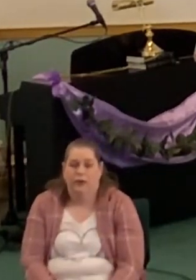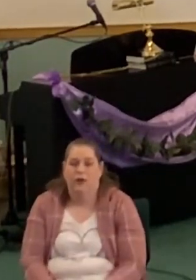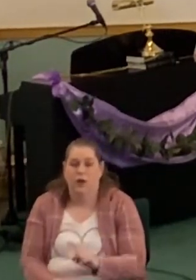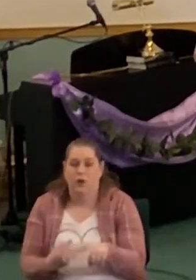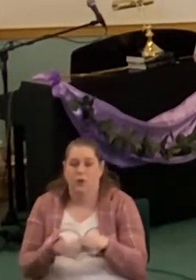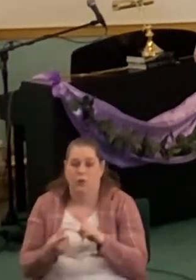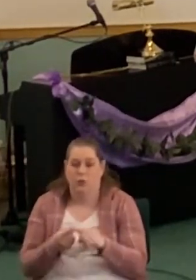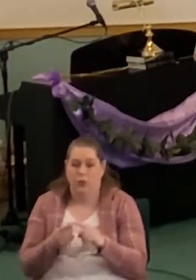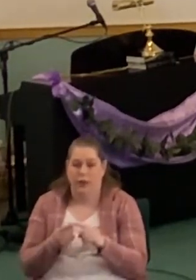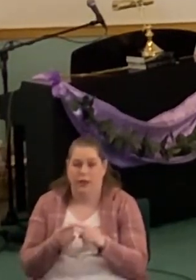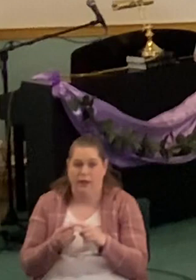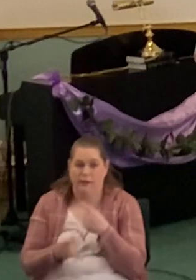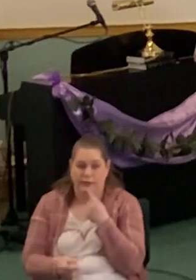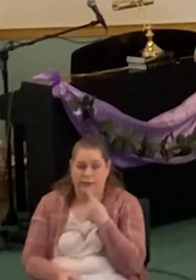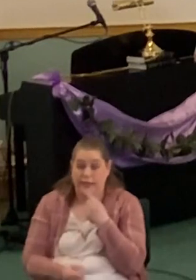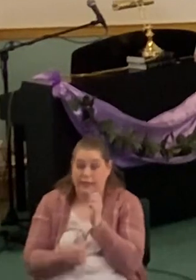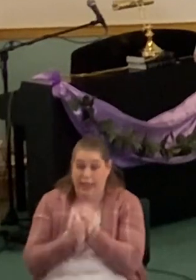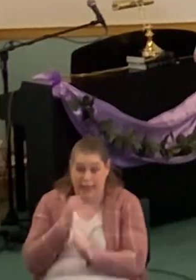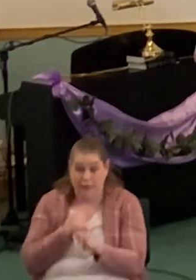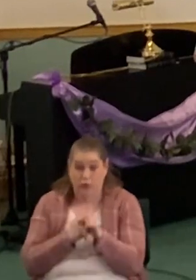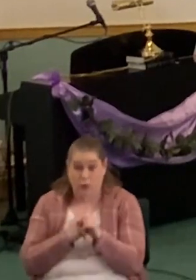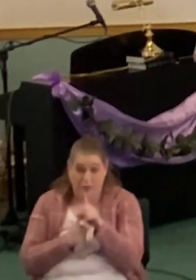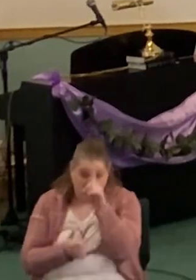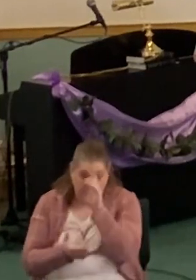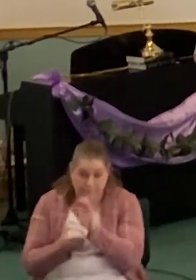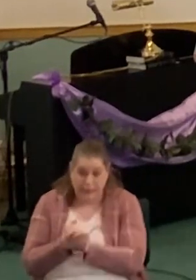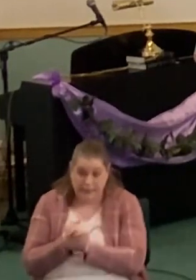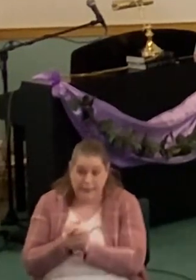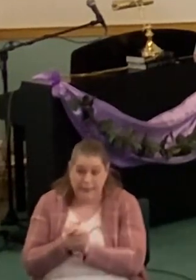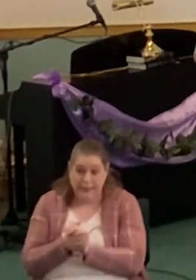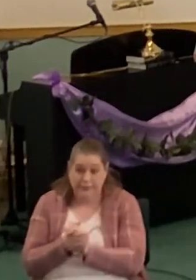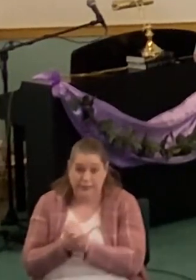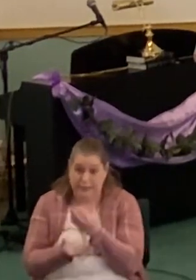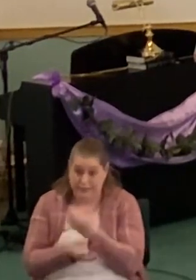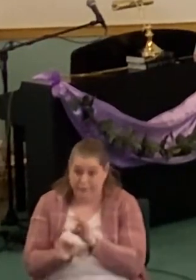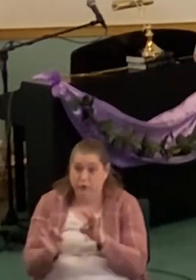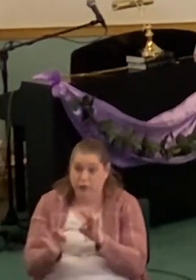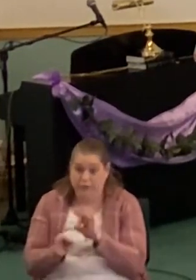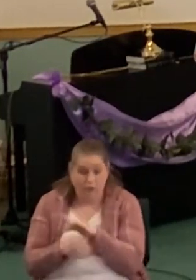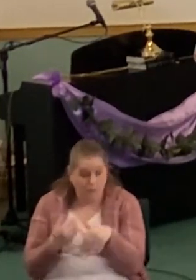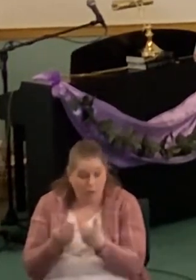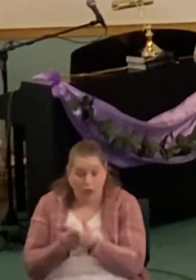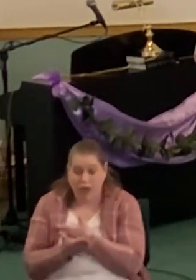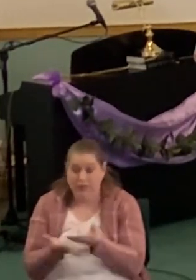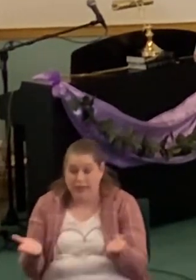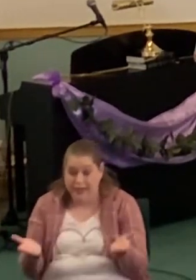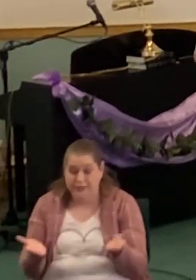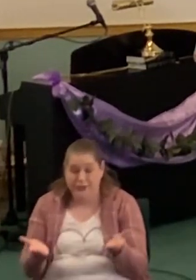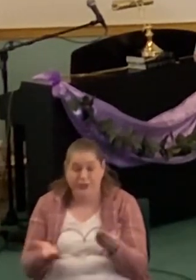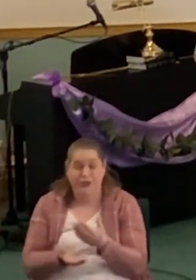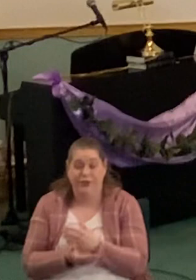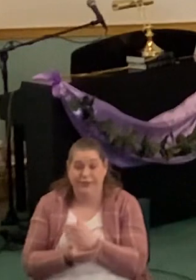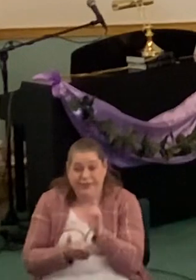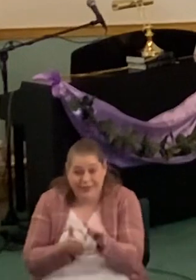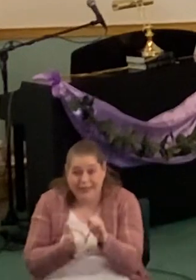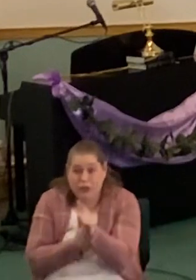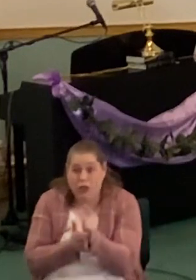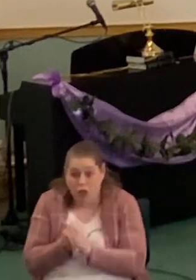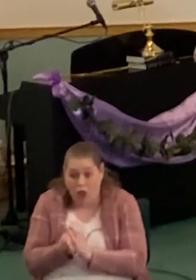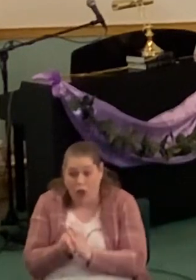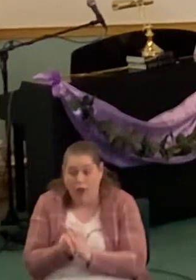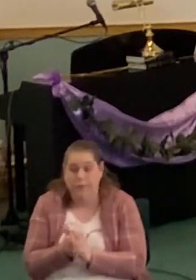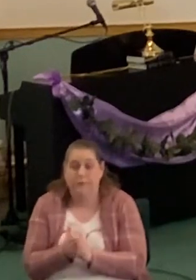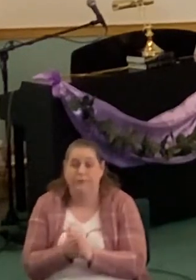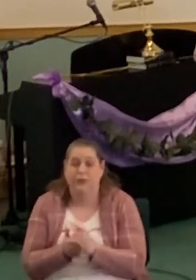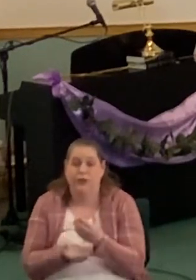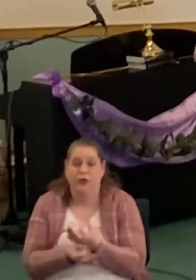everyone who believes is freed from all things. That's from the law. You are freed through from